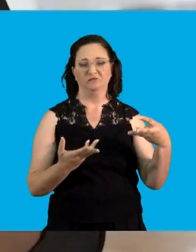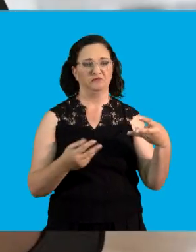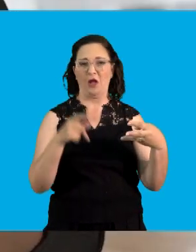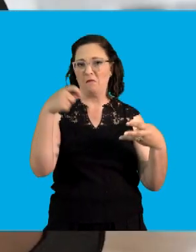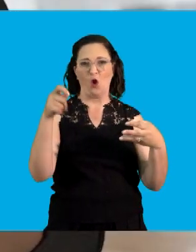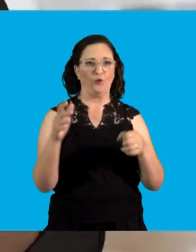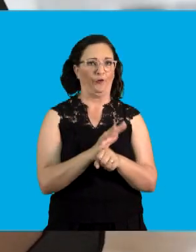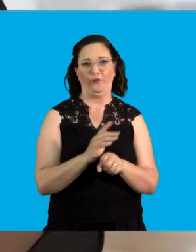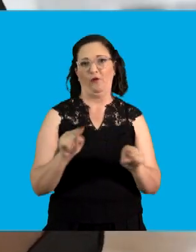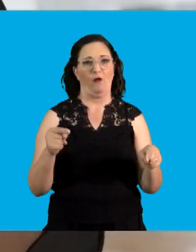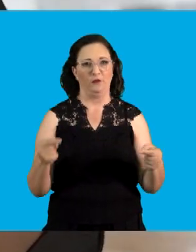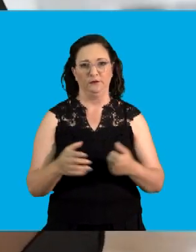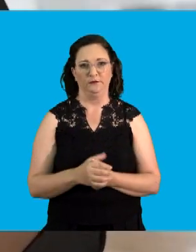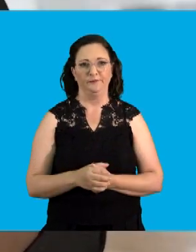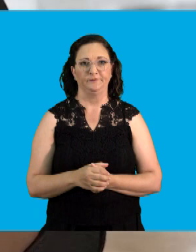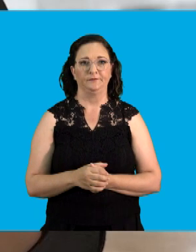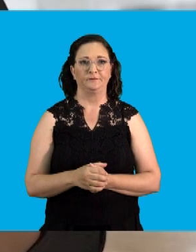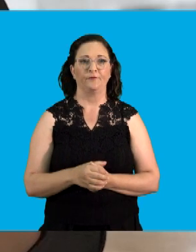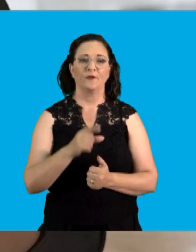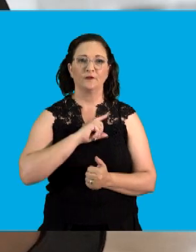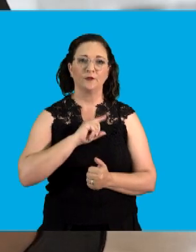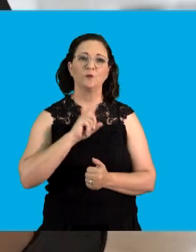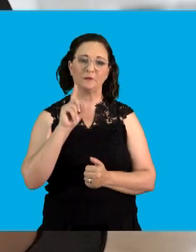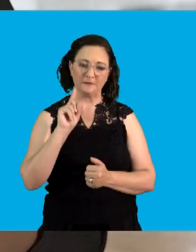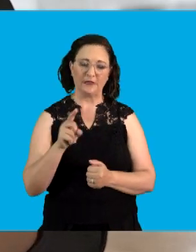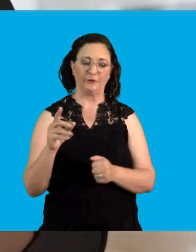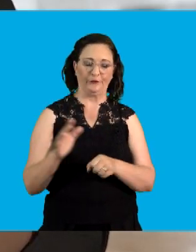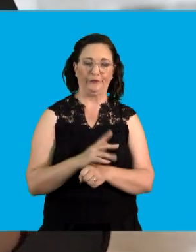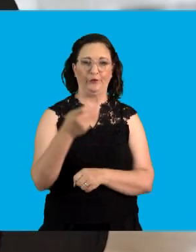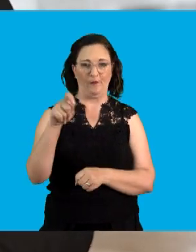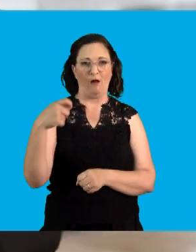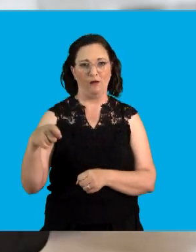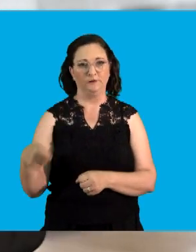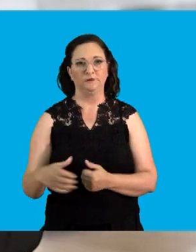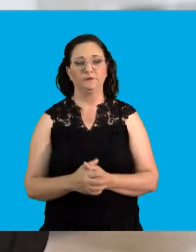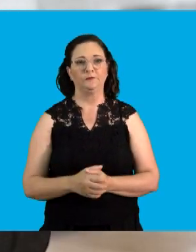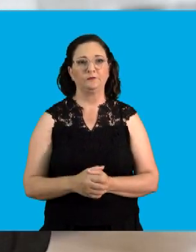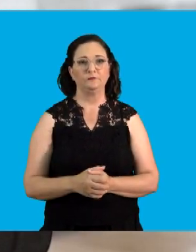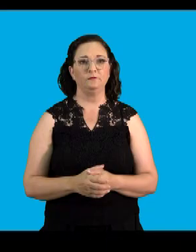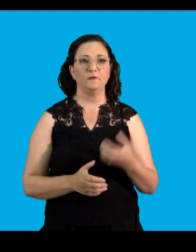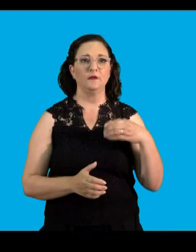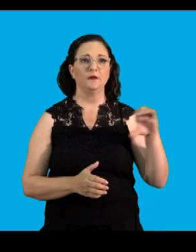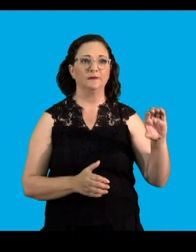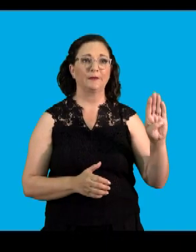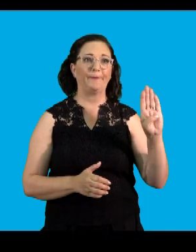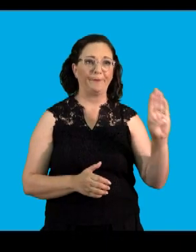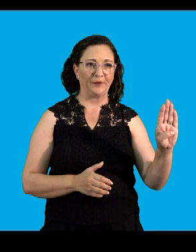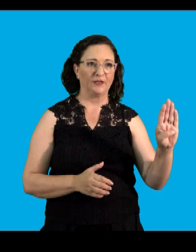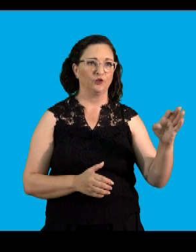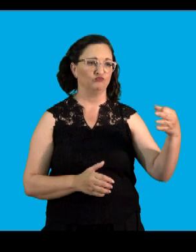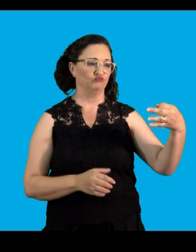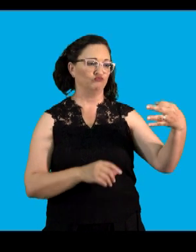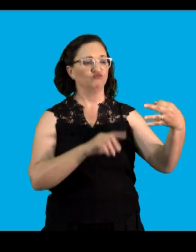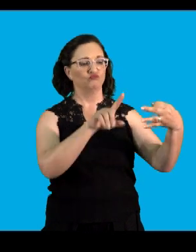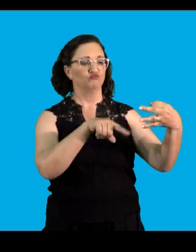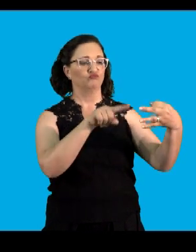not get or be awarded the full marks that you're supposed to get. All right, so section B, you have to choose any 2 questions.